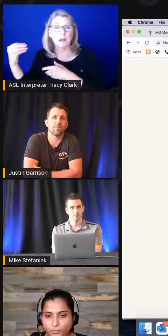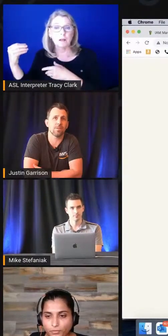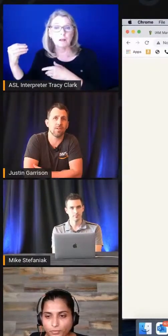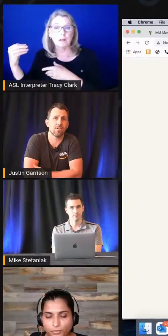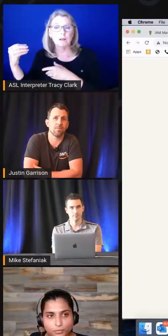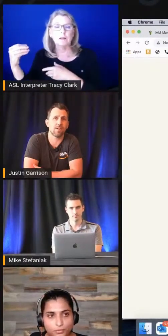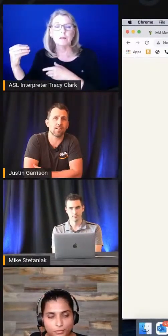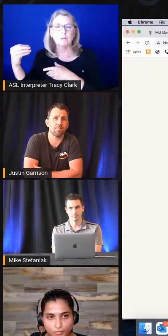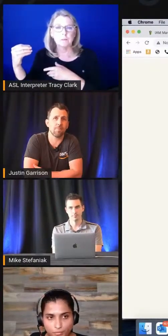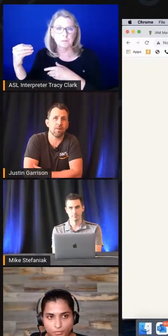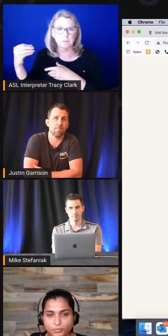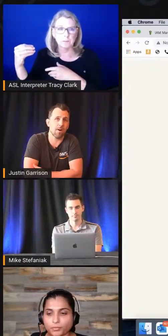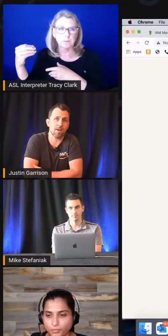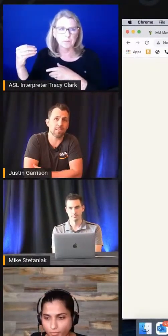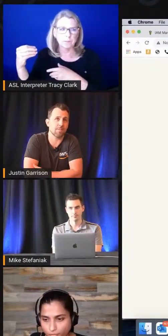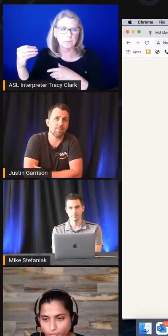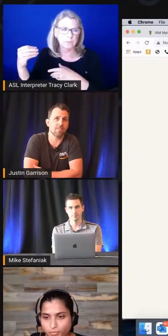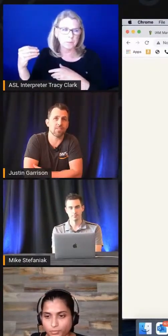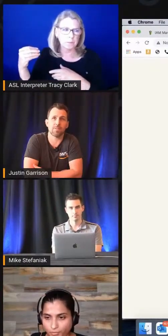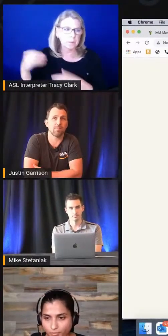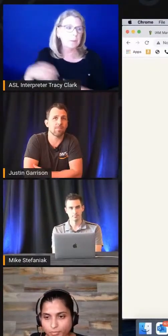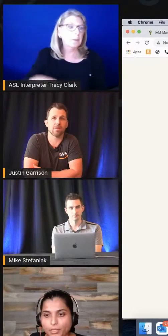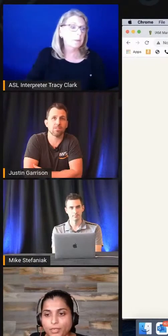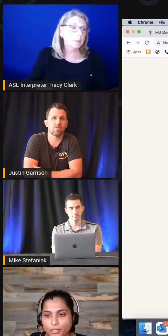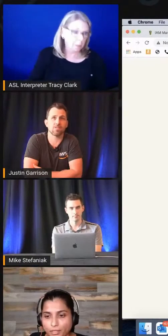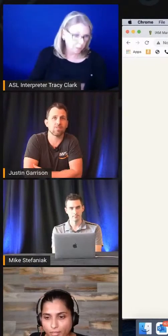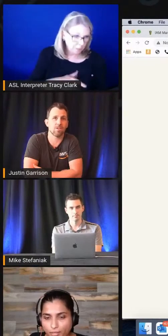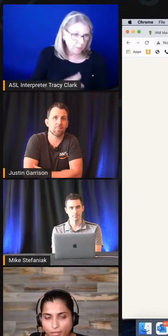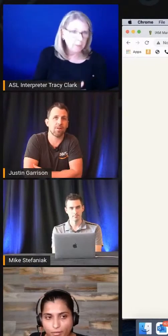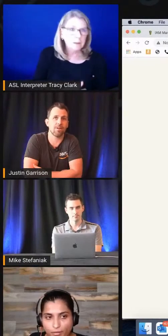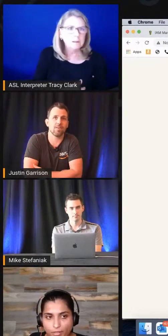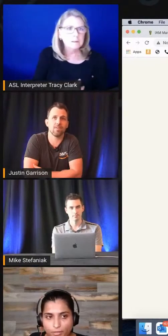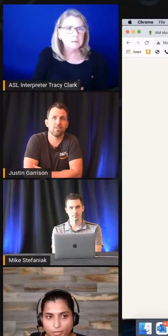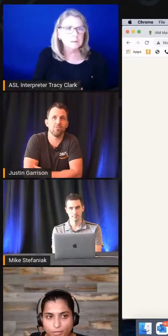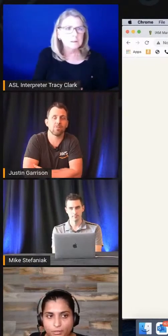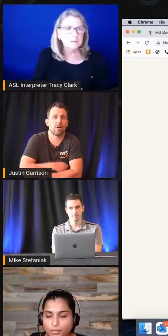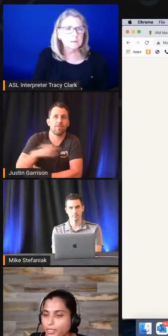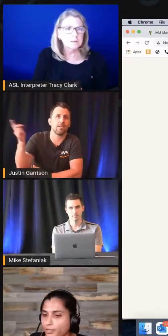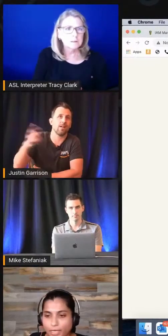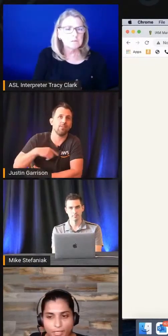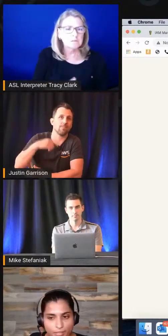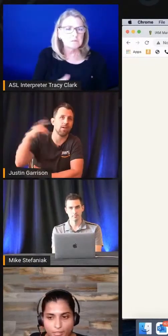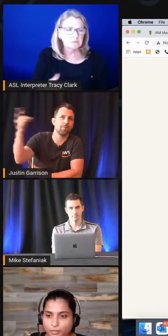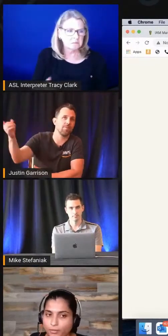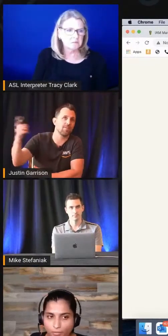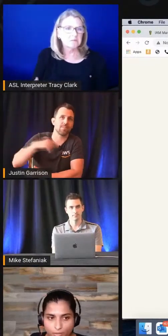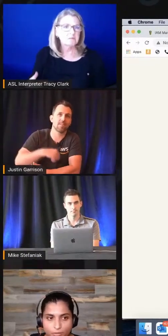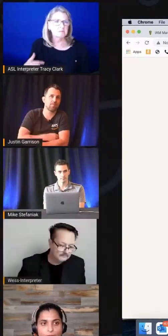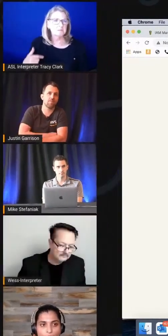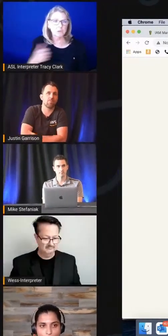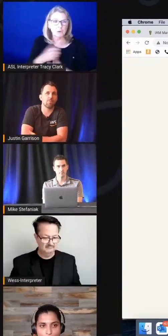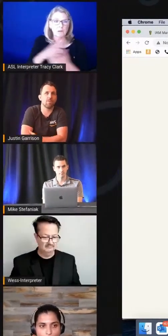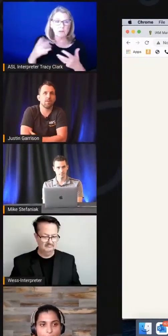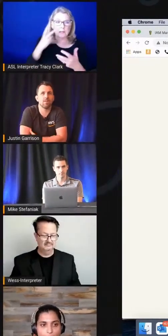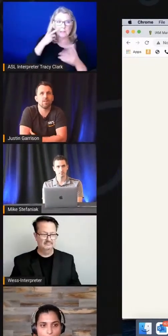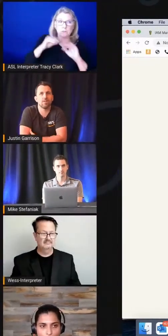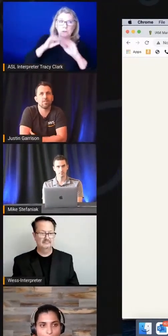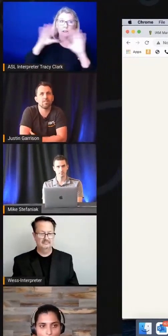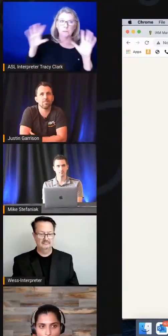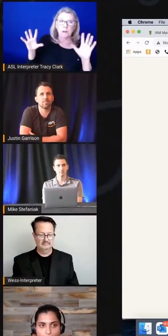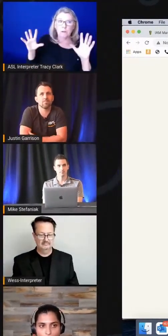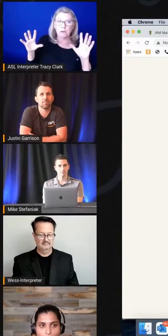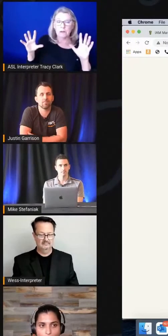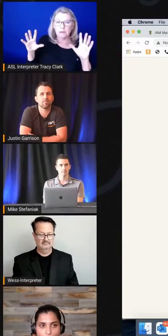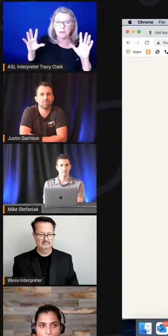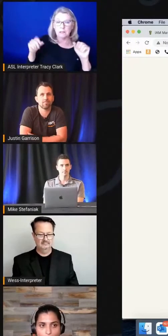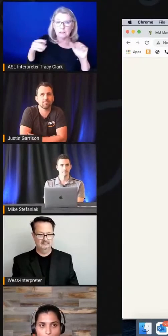So everything here at the pod has IPv6, but everything is just transparent. You can route in and out. Yes. IPv6, IPv4.